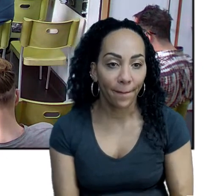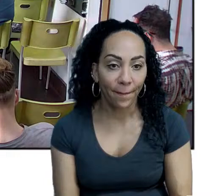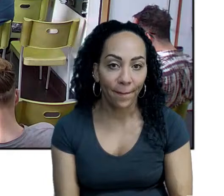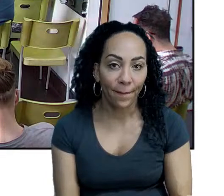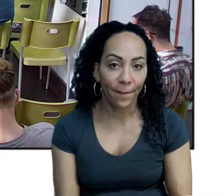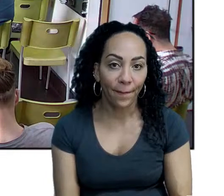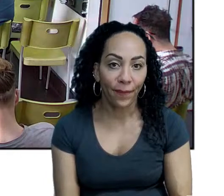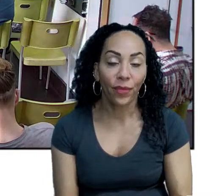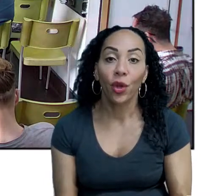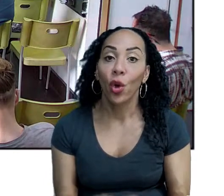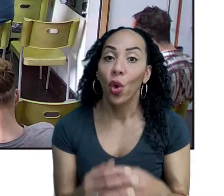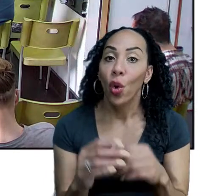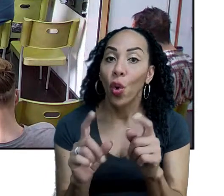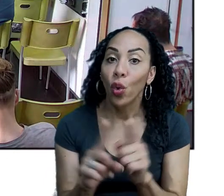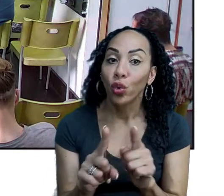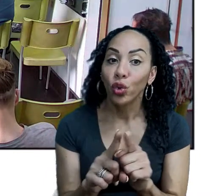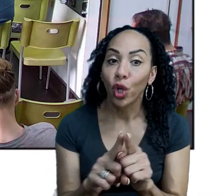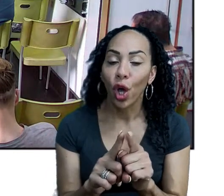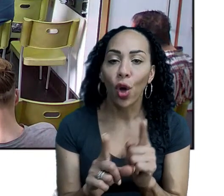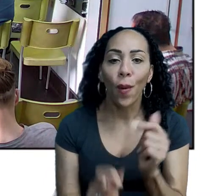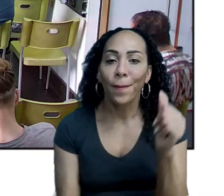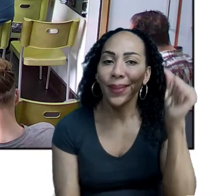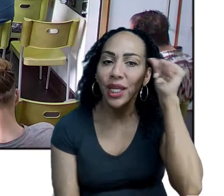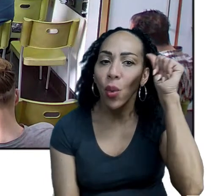Being also aware of the attention span as well.